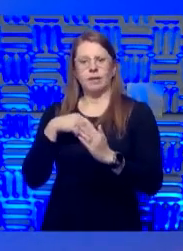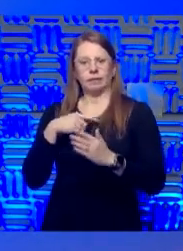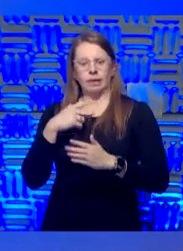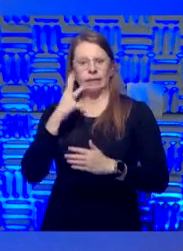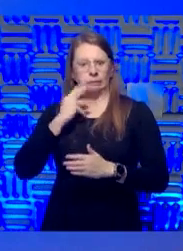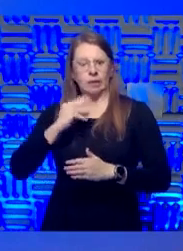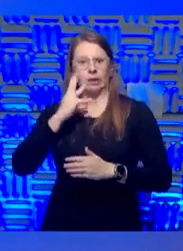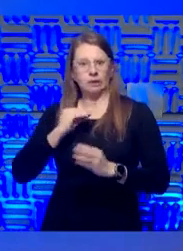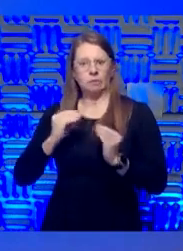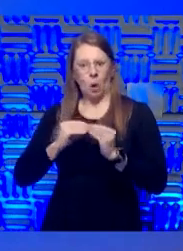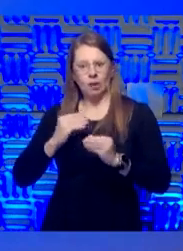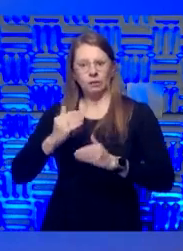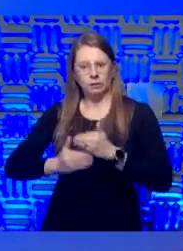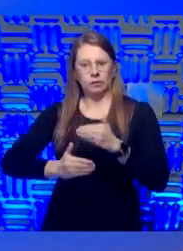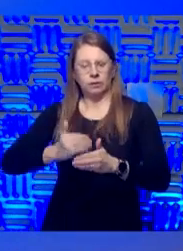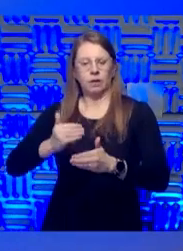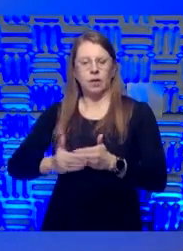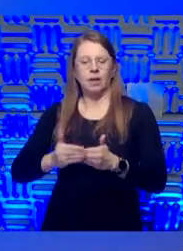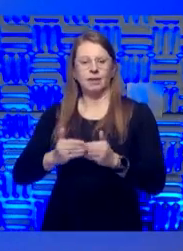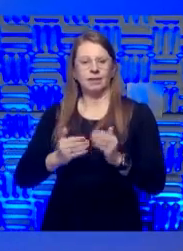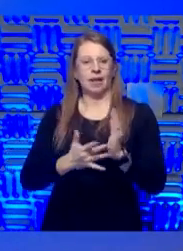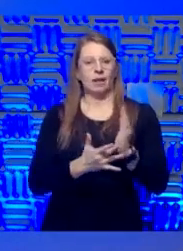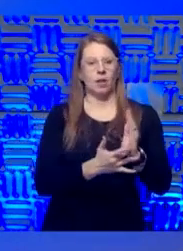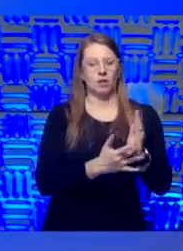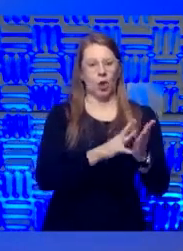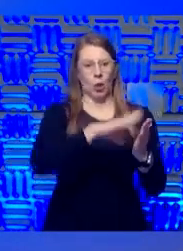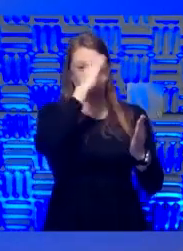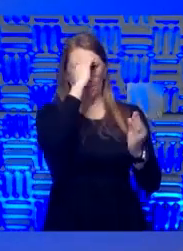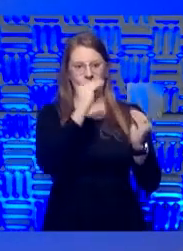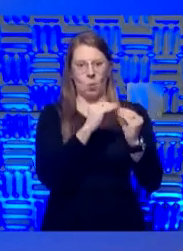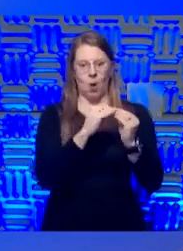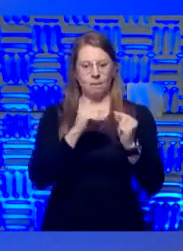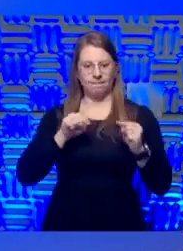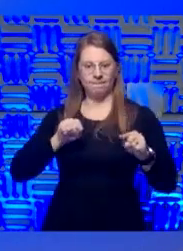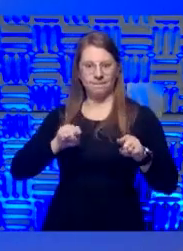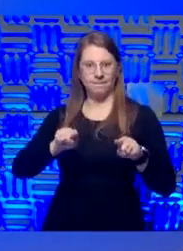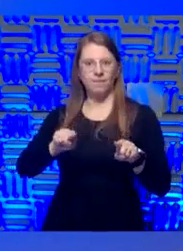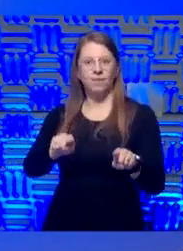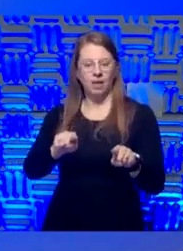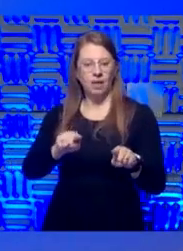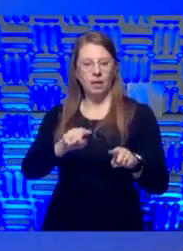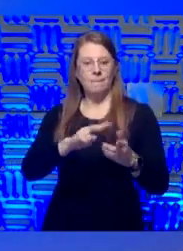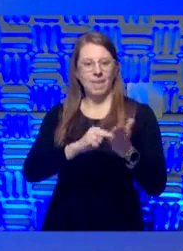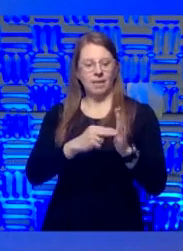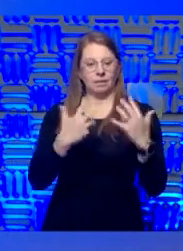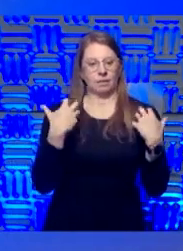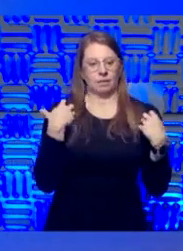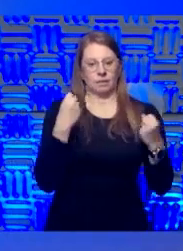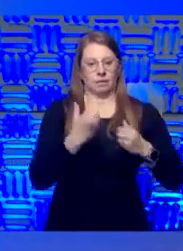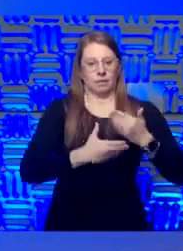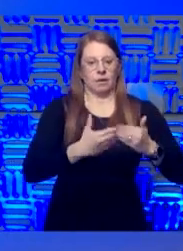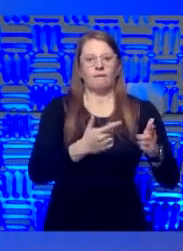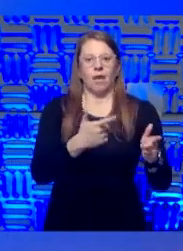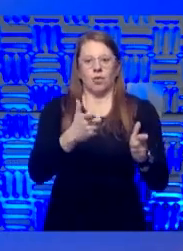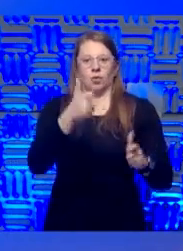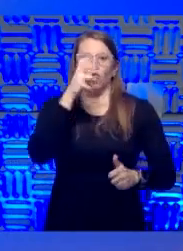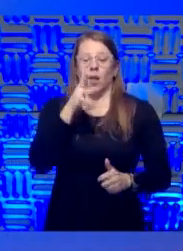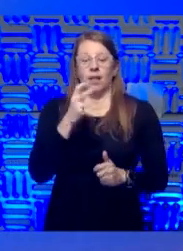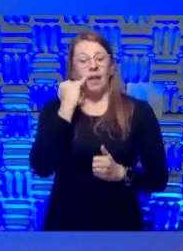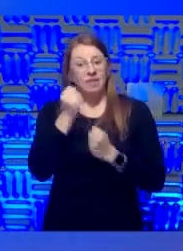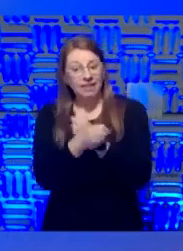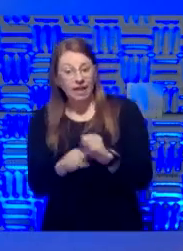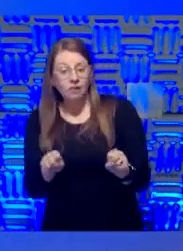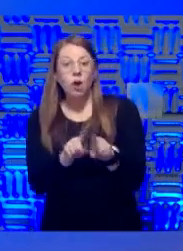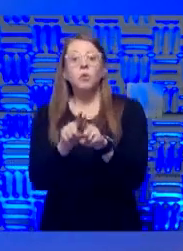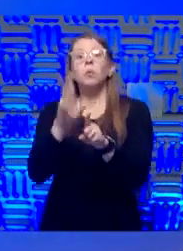certainly using technology to help us move us along at a more rapid pace than in the past. Again, as long as we're doing it safe. And we